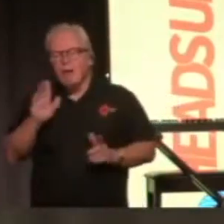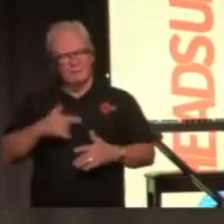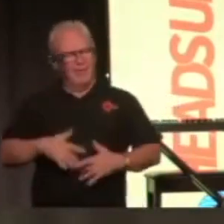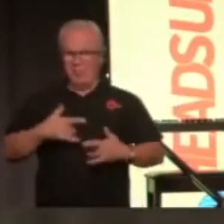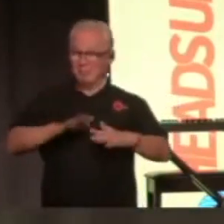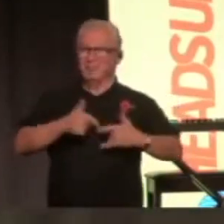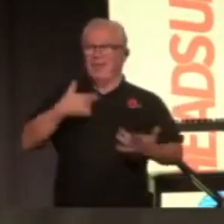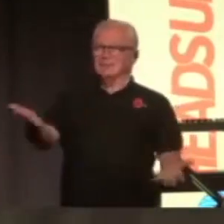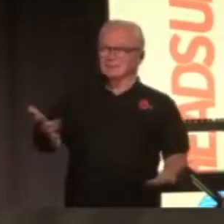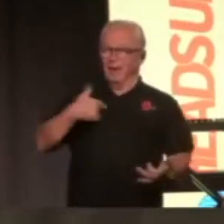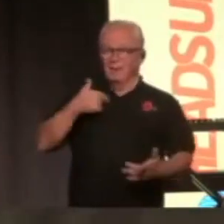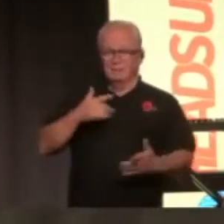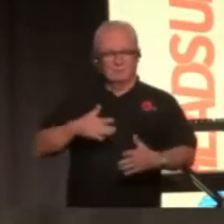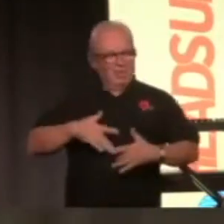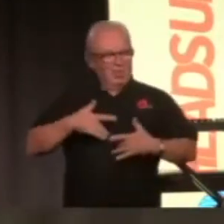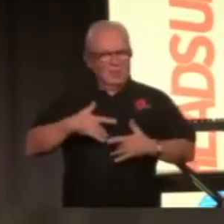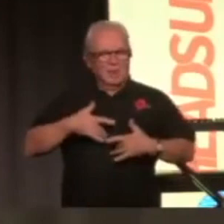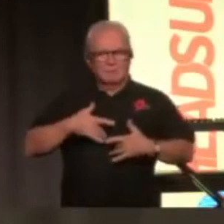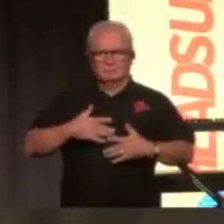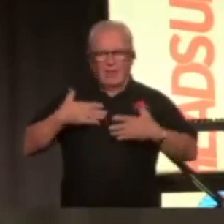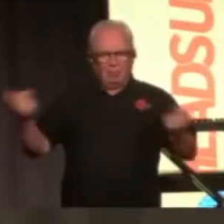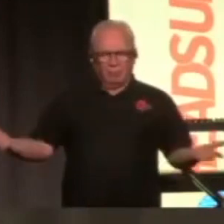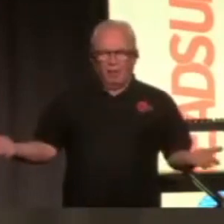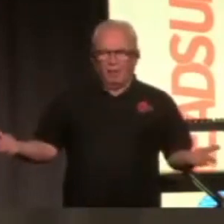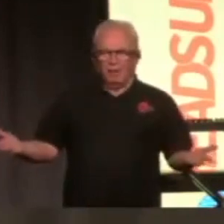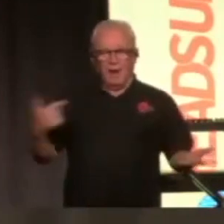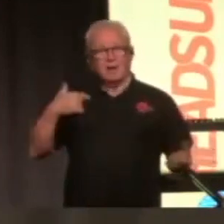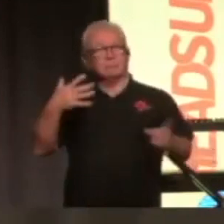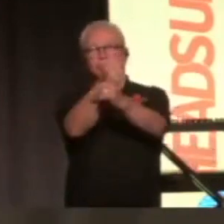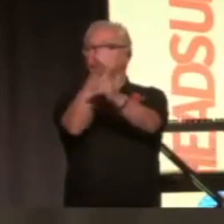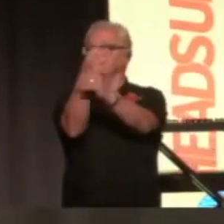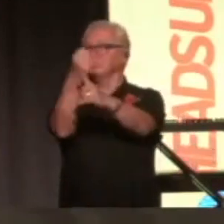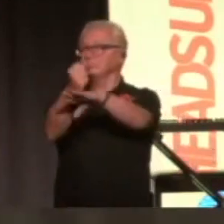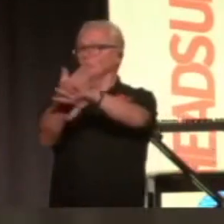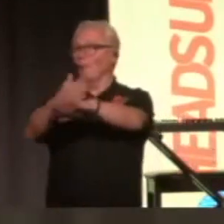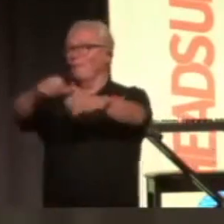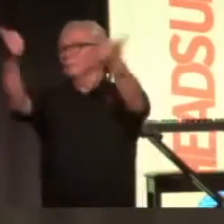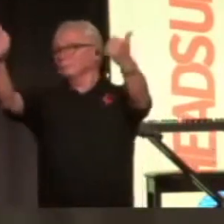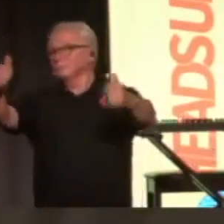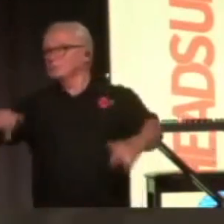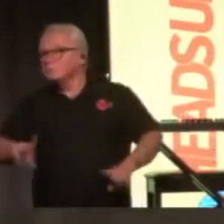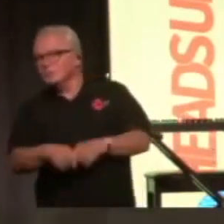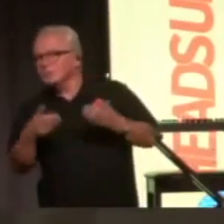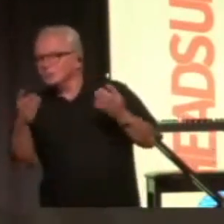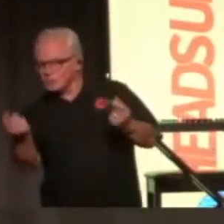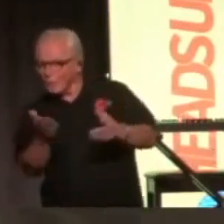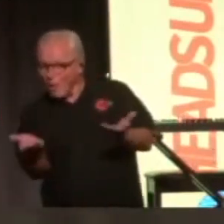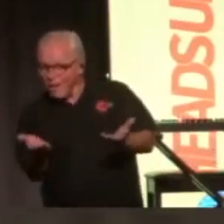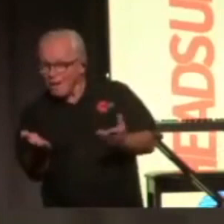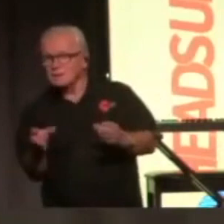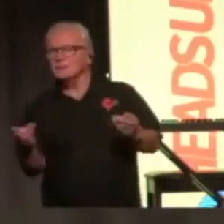are, no matter how healthy you are, no matter how accomplished you are, somewhere and